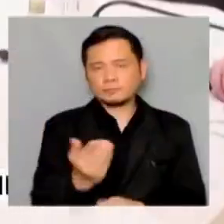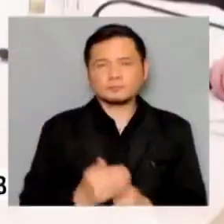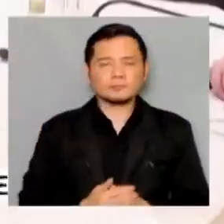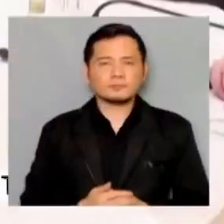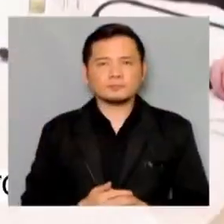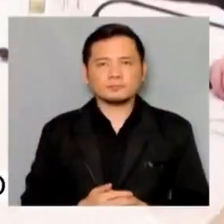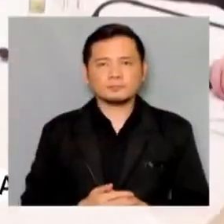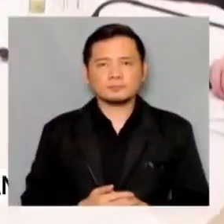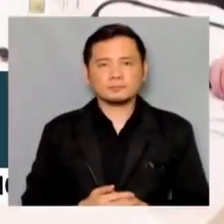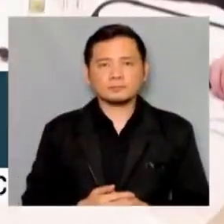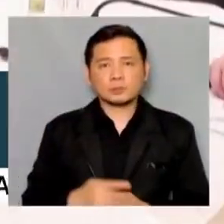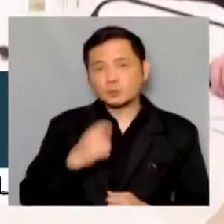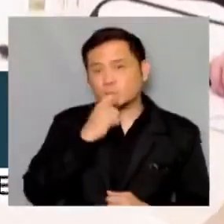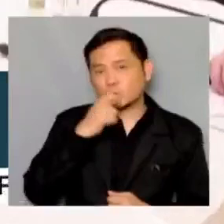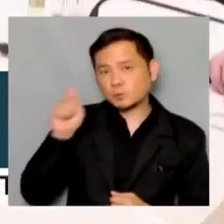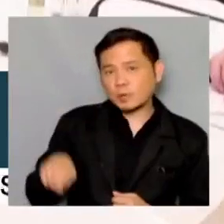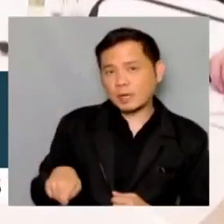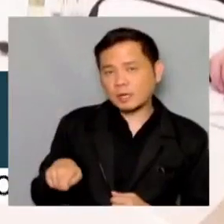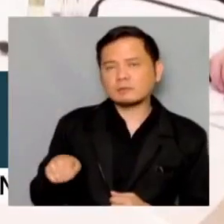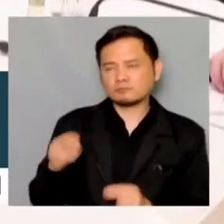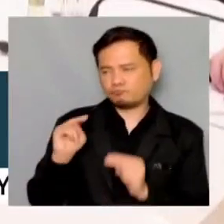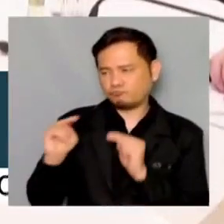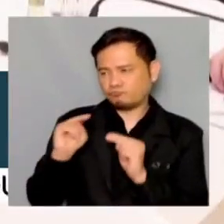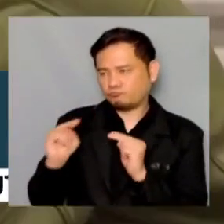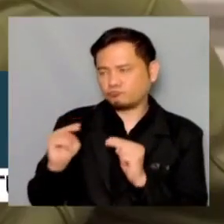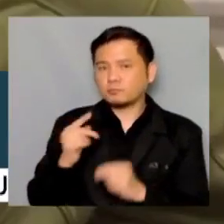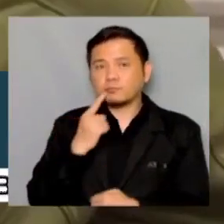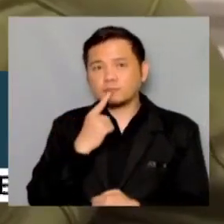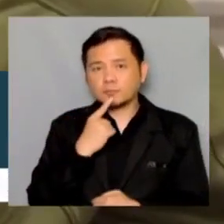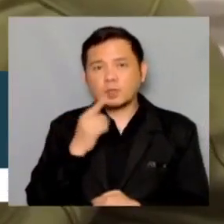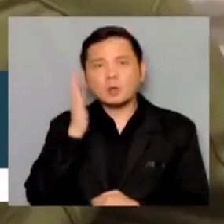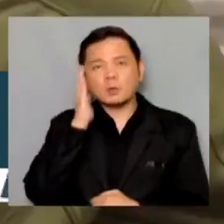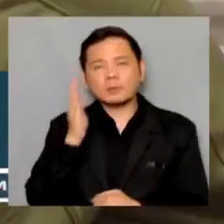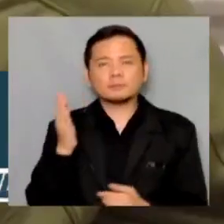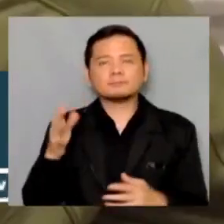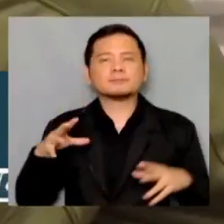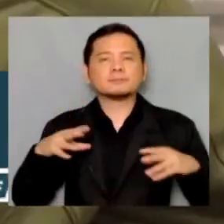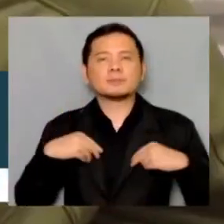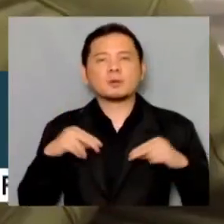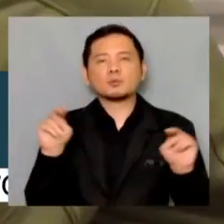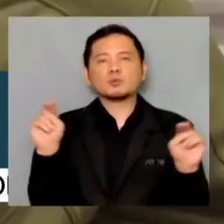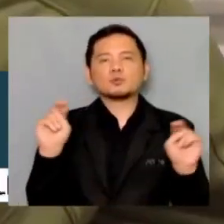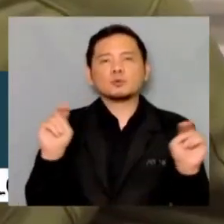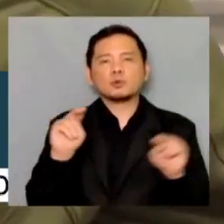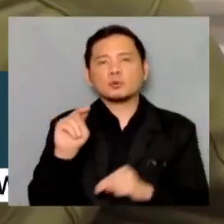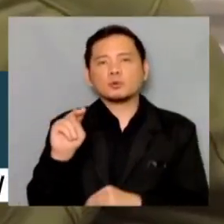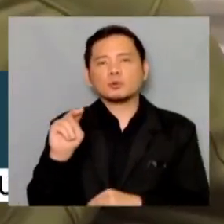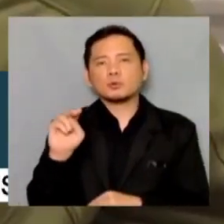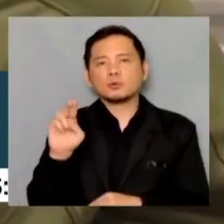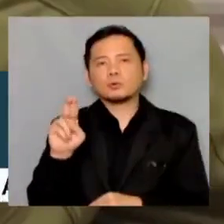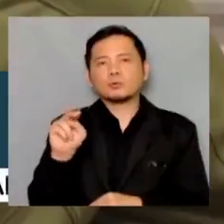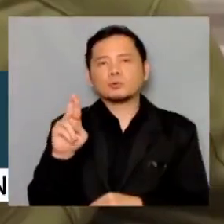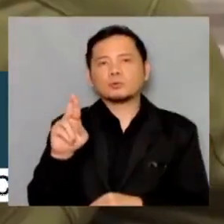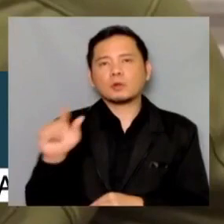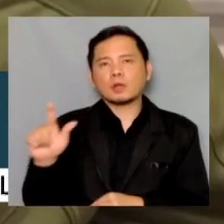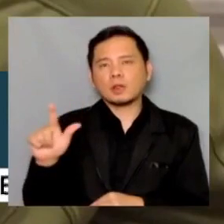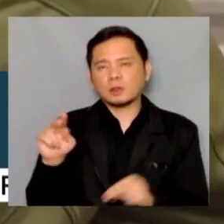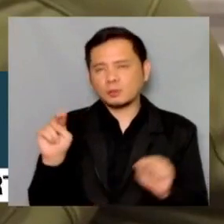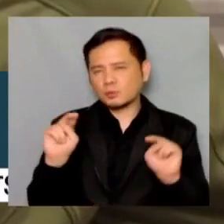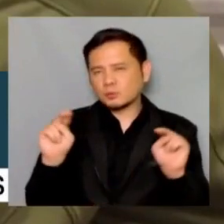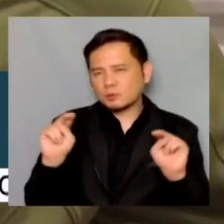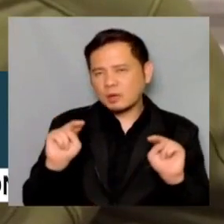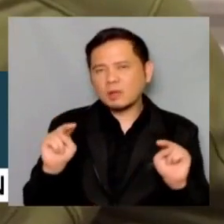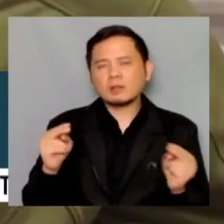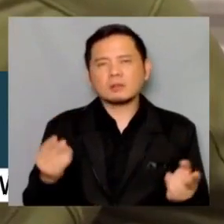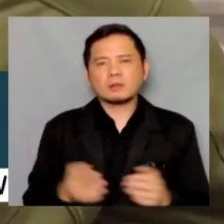Ukraine negotiators say they offered to adopt a neutral status in exchange for security guarantees on Tuesday, a step that marked the most